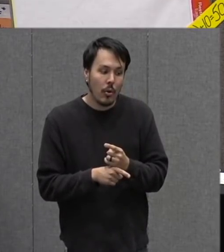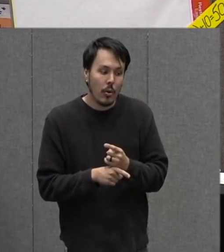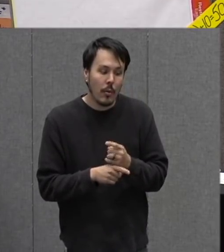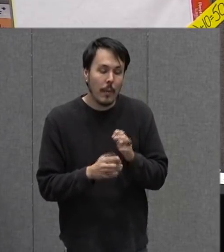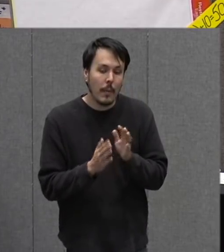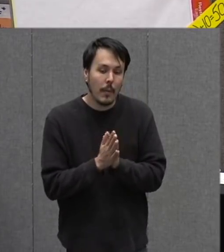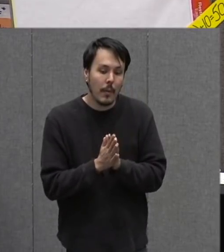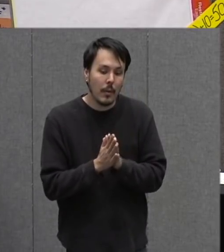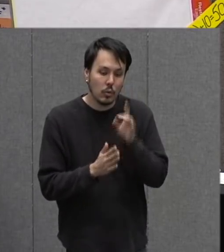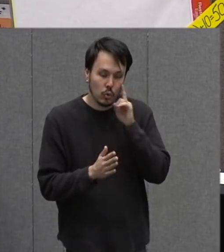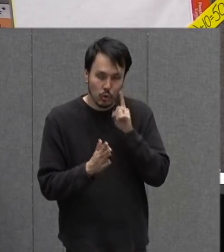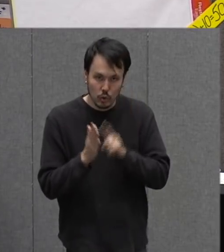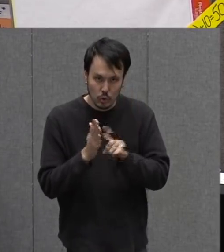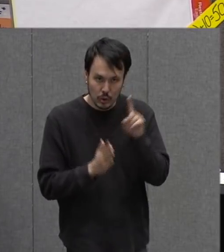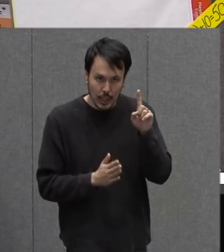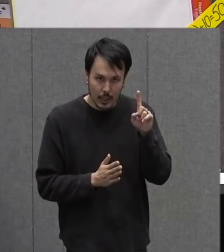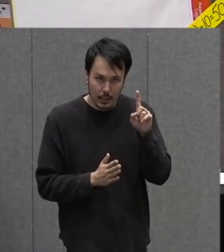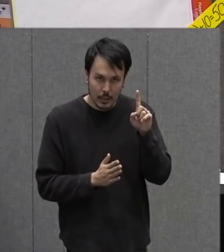to check